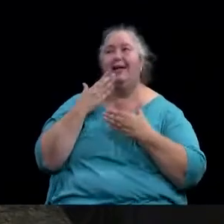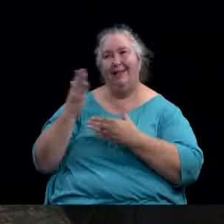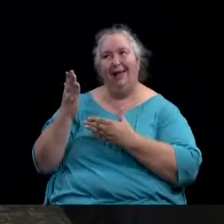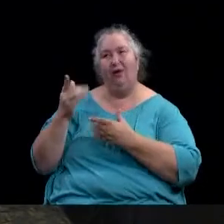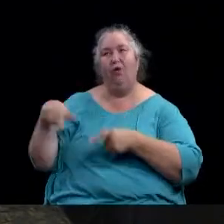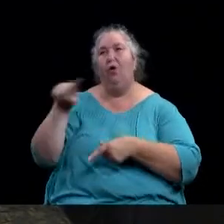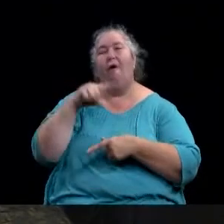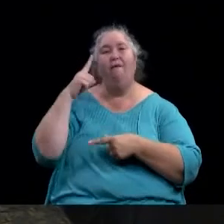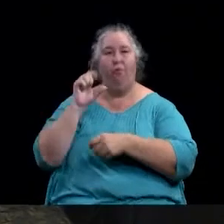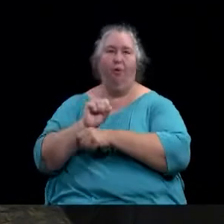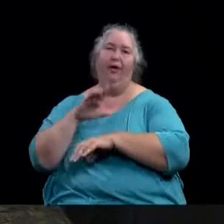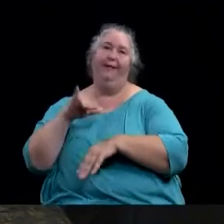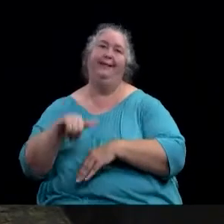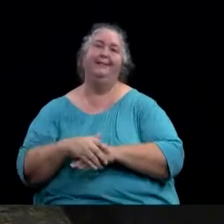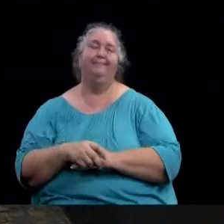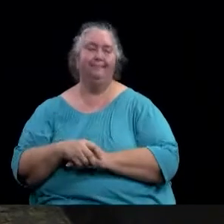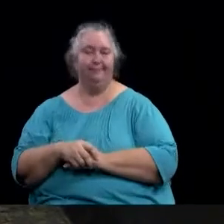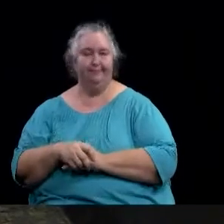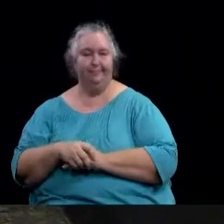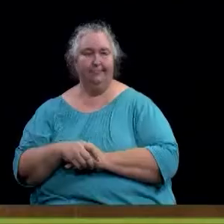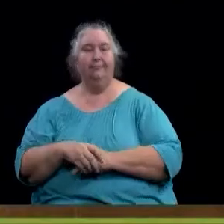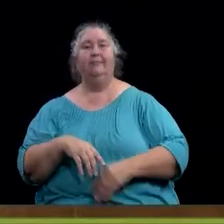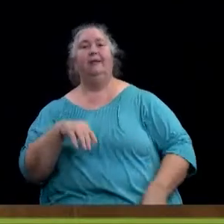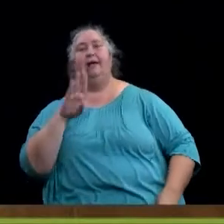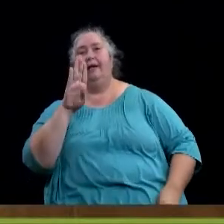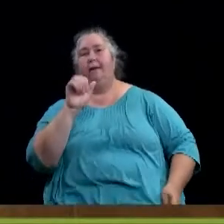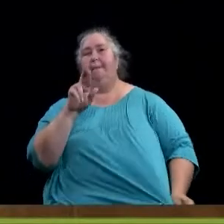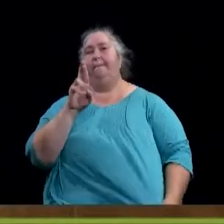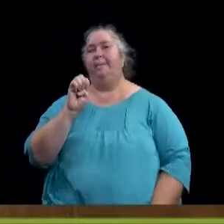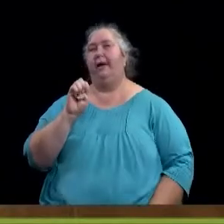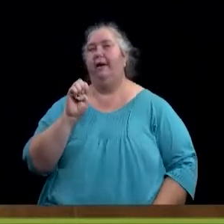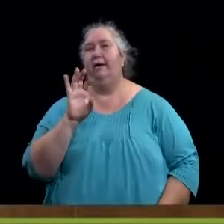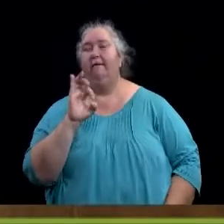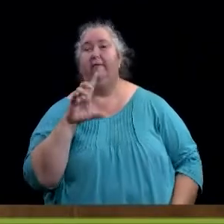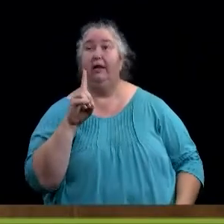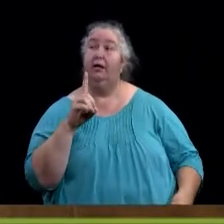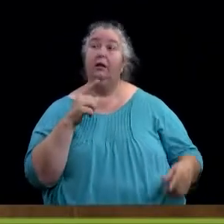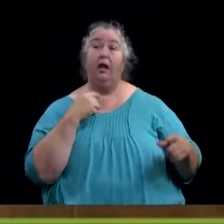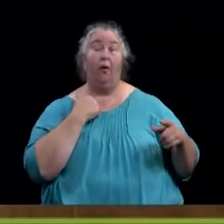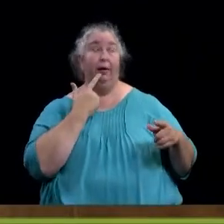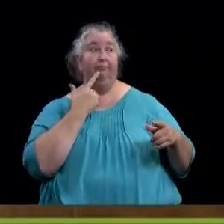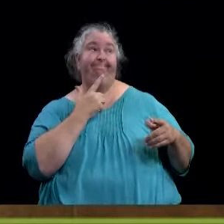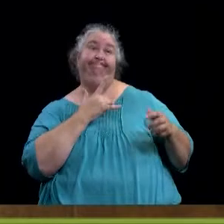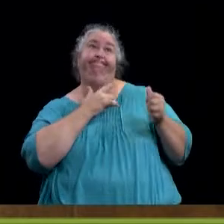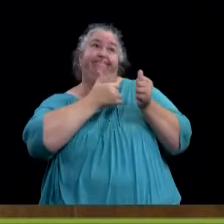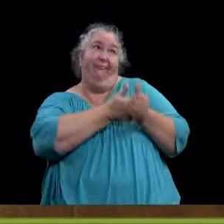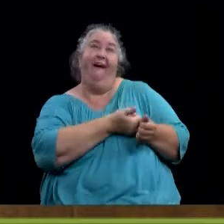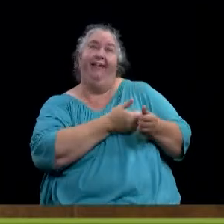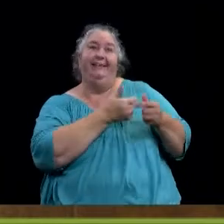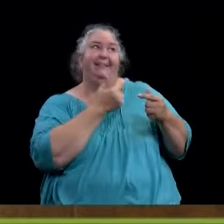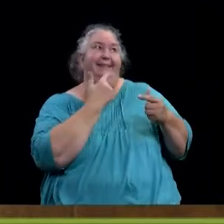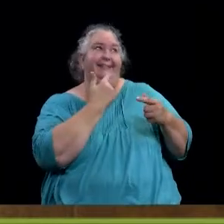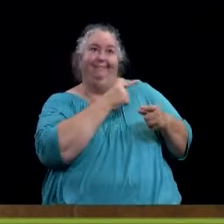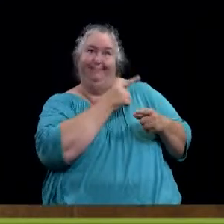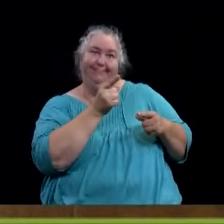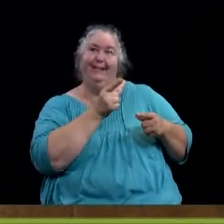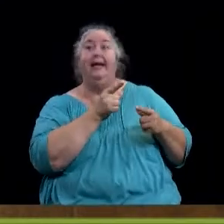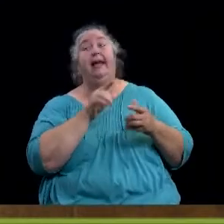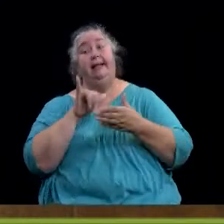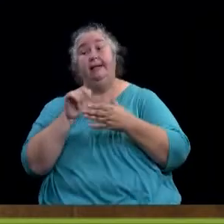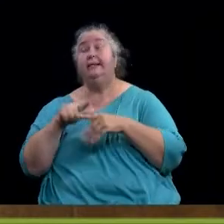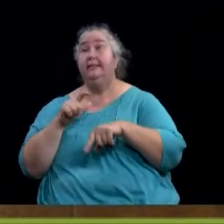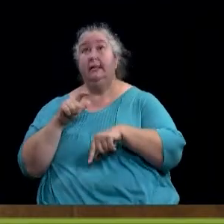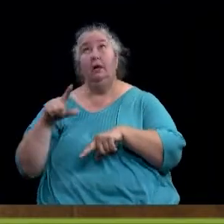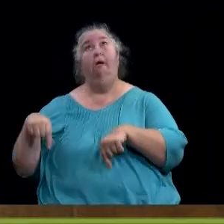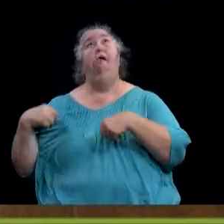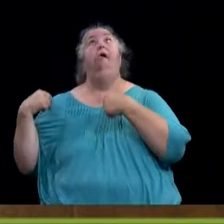Let me briefly echo my fellow council members in saying that this is a long time coming. but we appreciate staff and